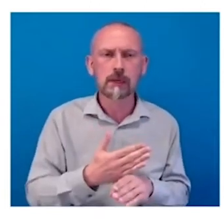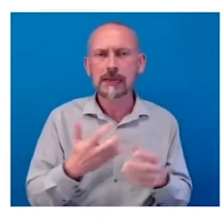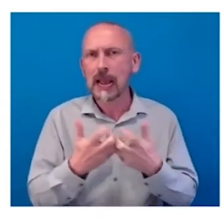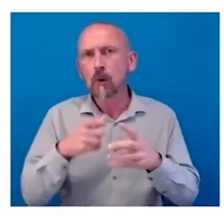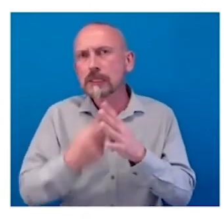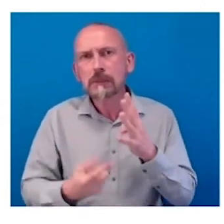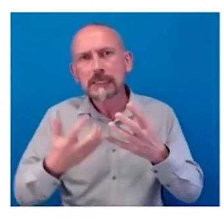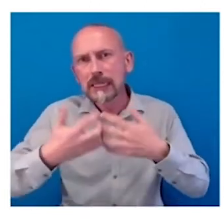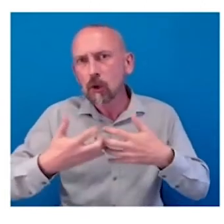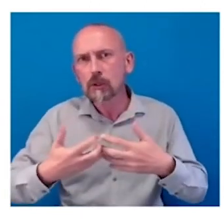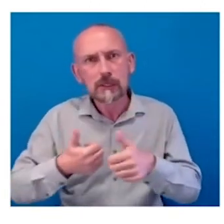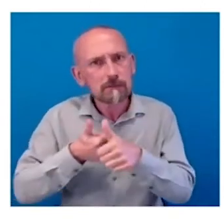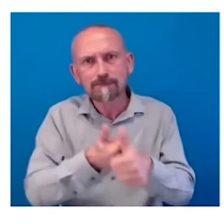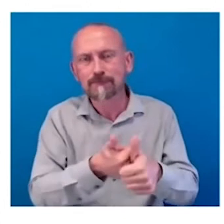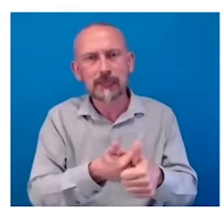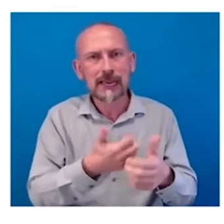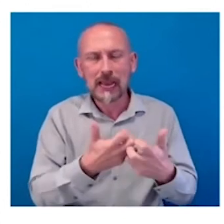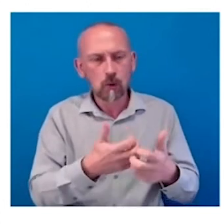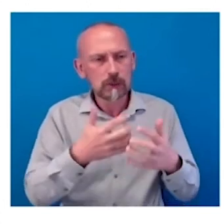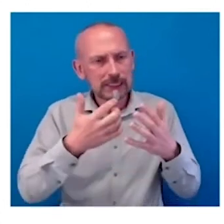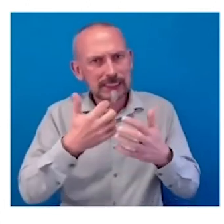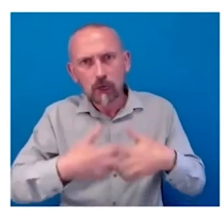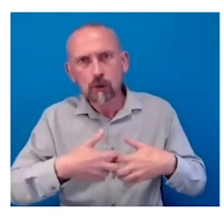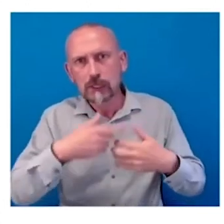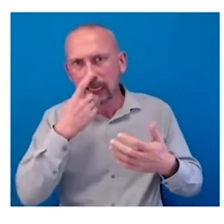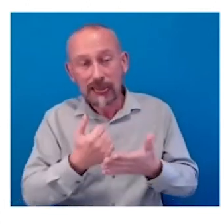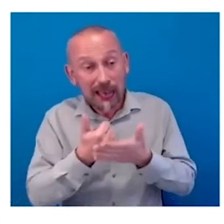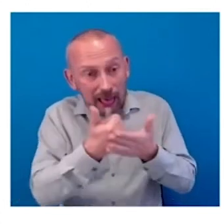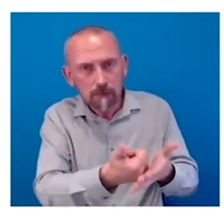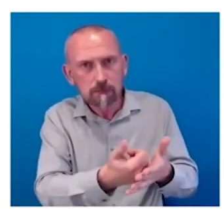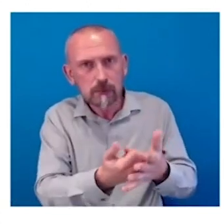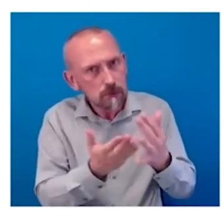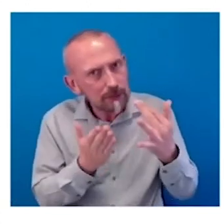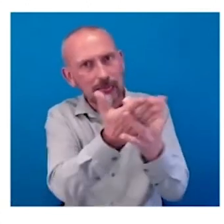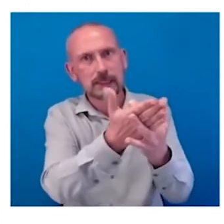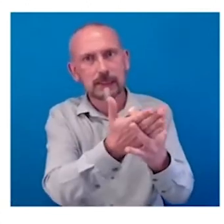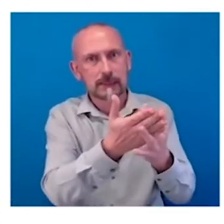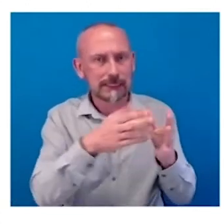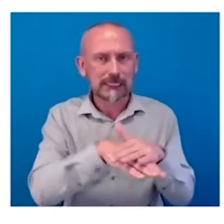is technology helping them or preventing them from moving into the work that they want?